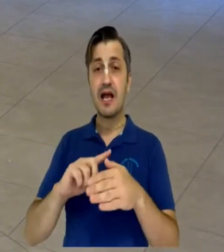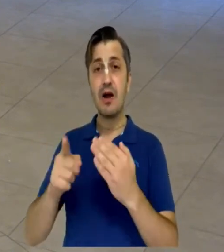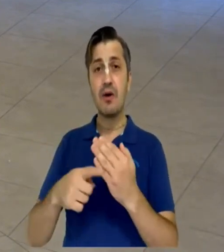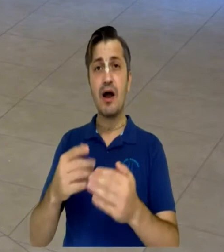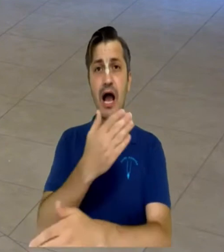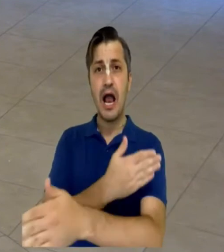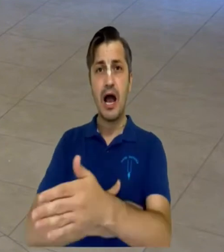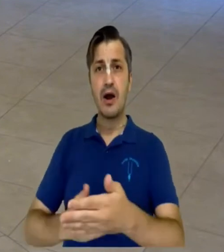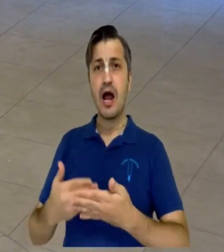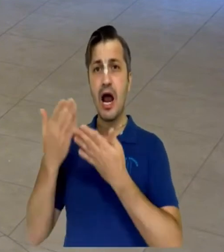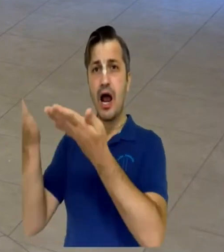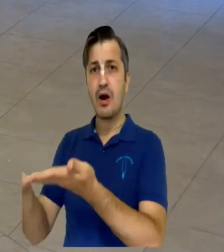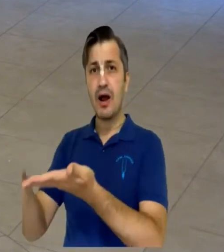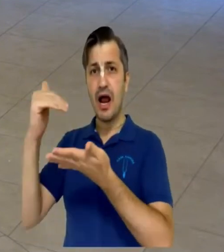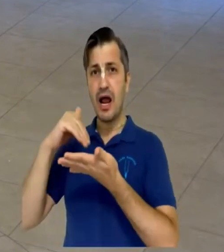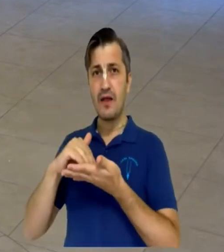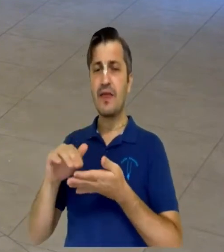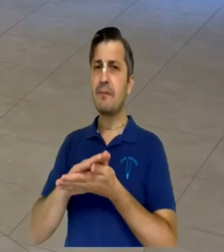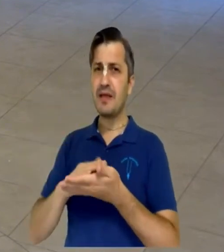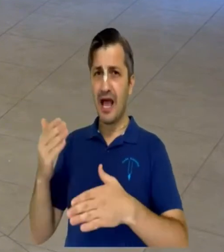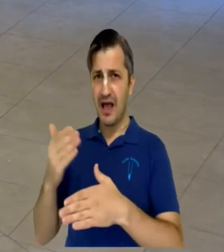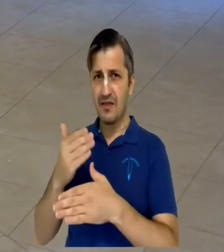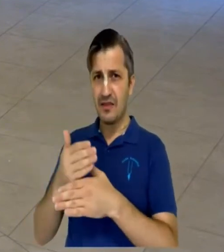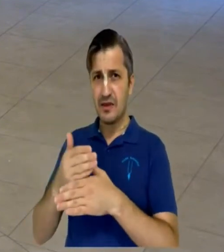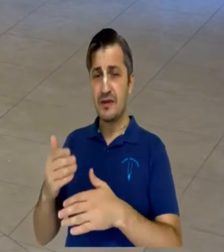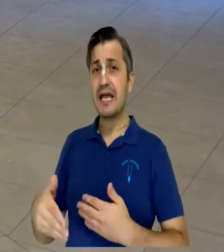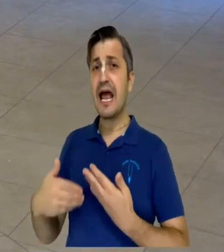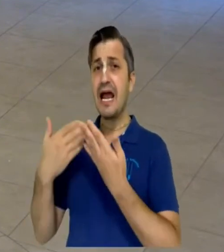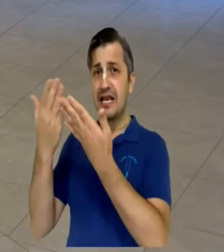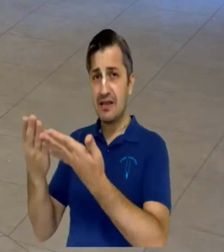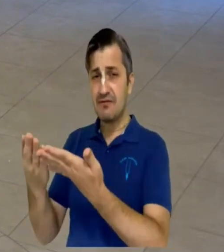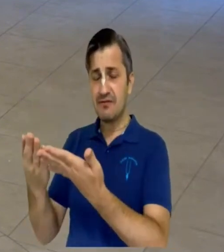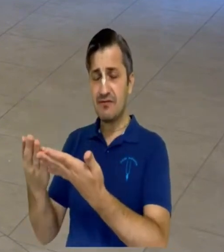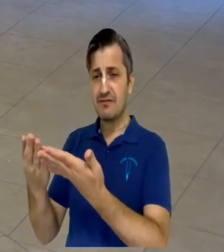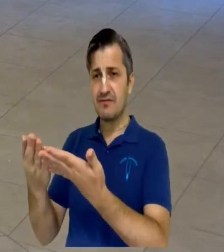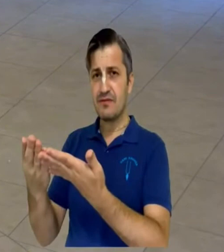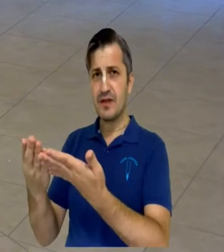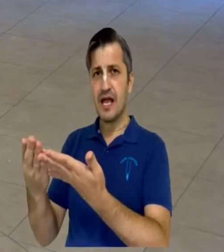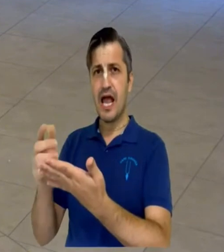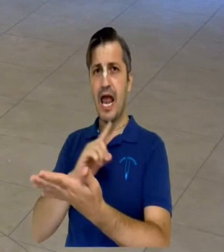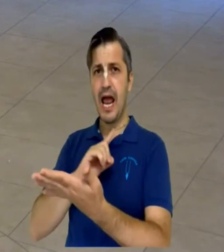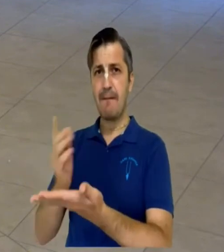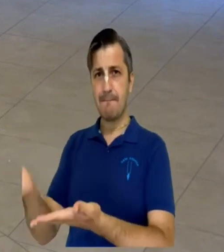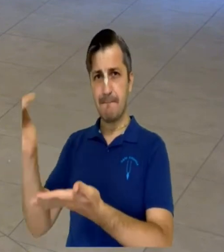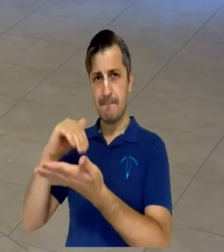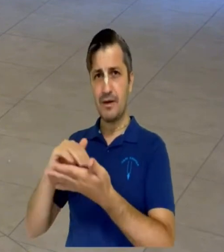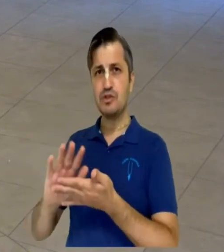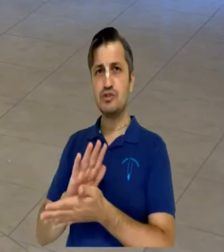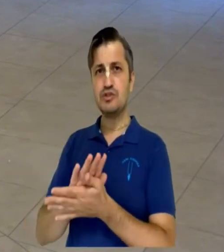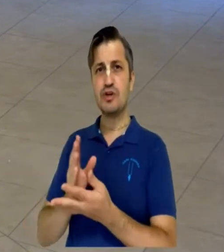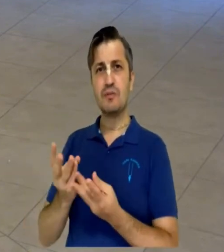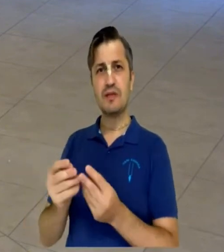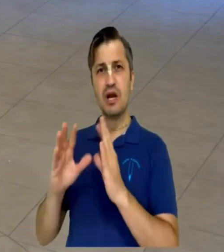regulate these activities and give some direction about how, what to do to be happy and in this